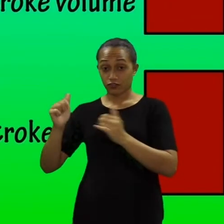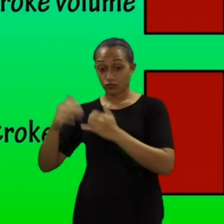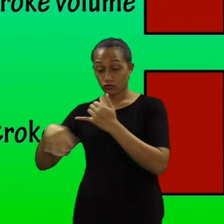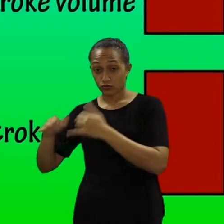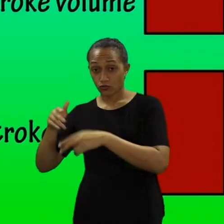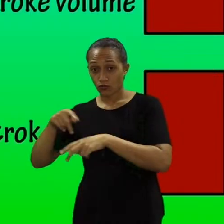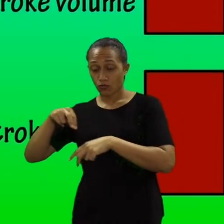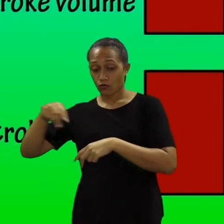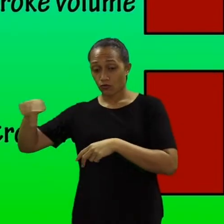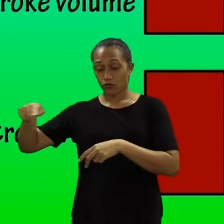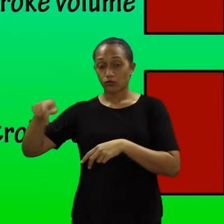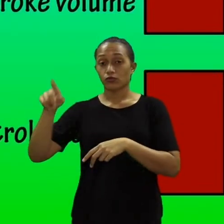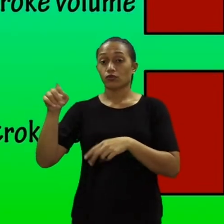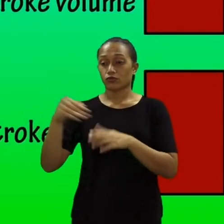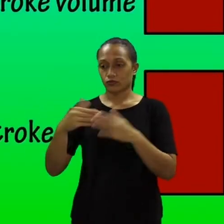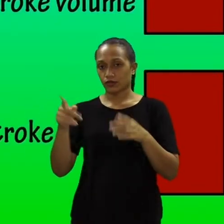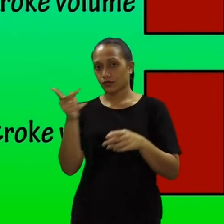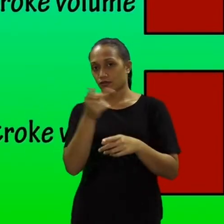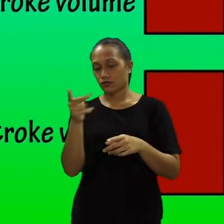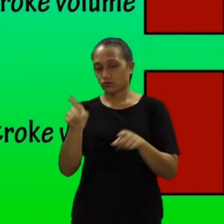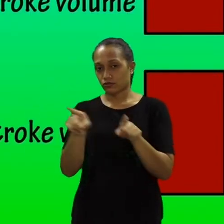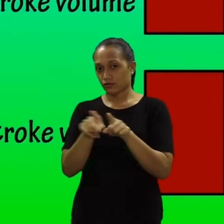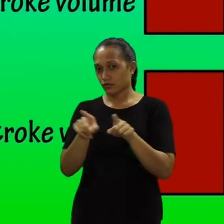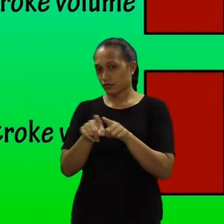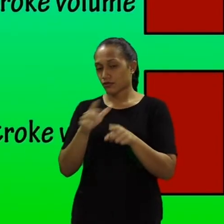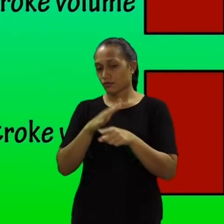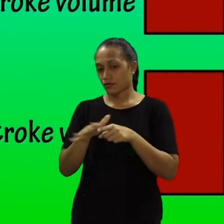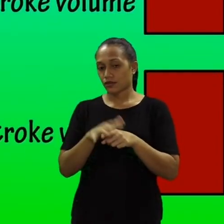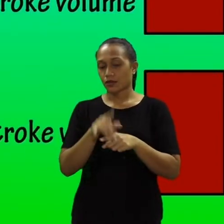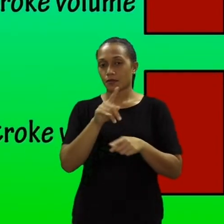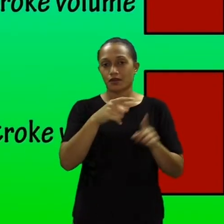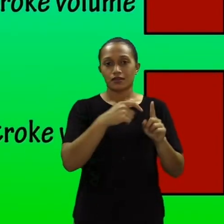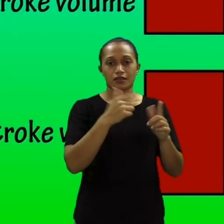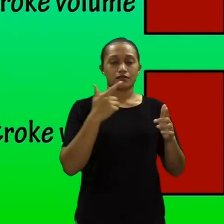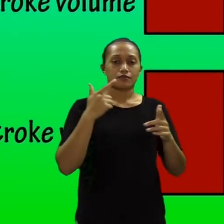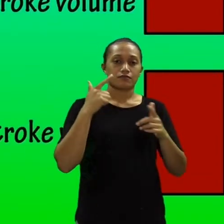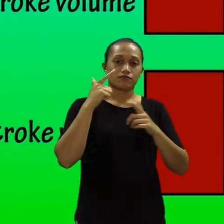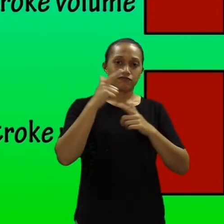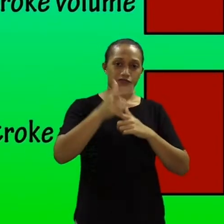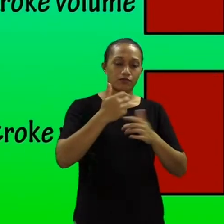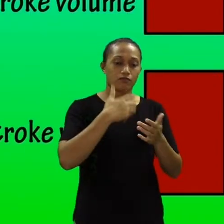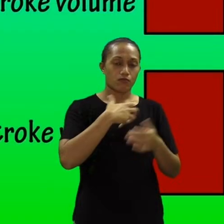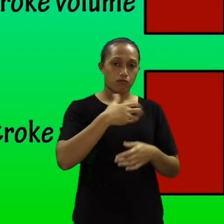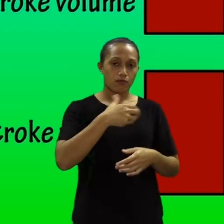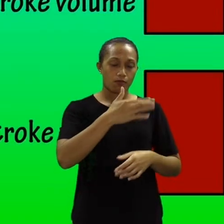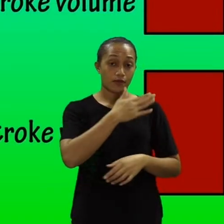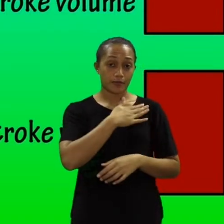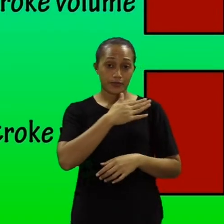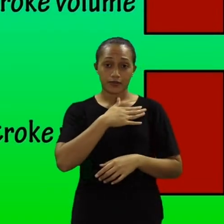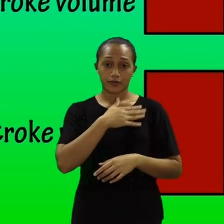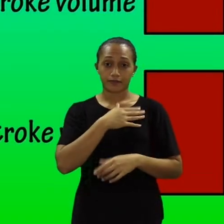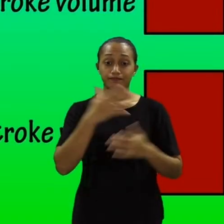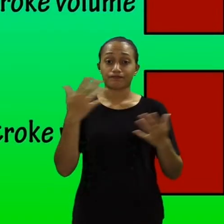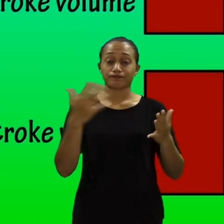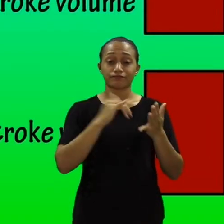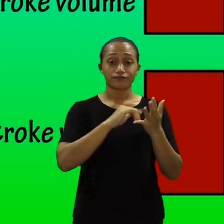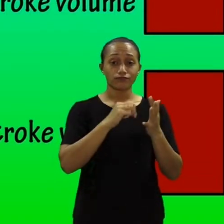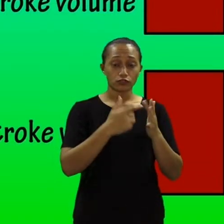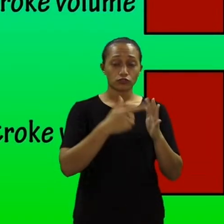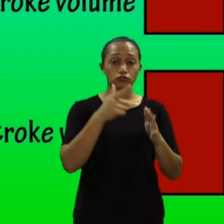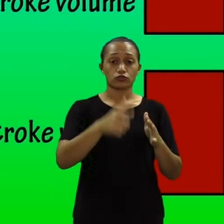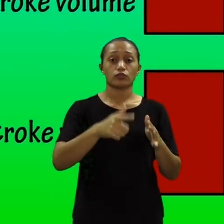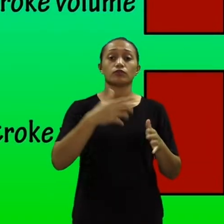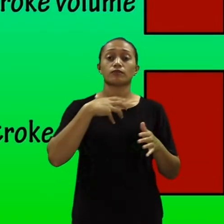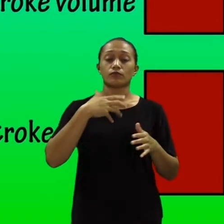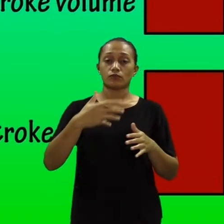that both ladies have pumped the exact same amount of blood, but Katie has done it with far fewer beats of the heart. There is a point where stroke volume of the heart